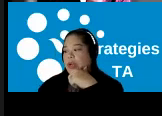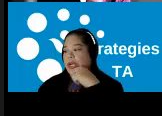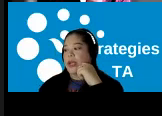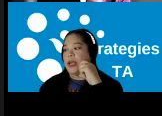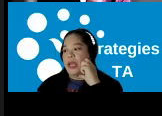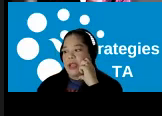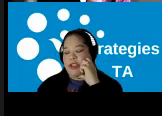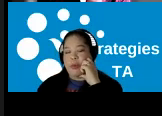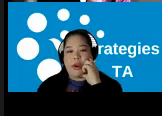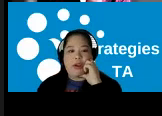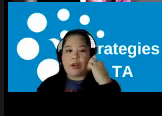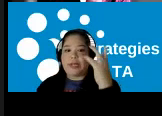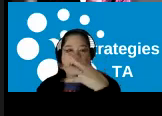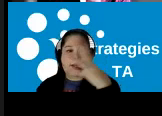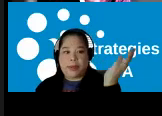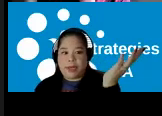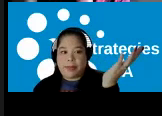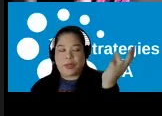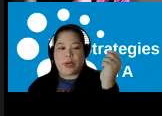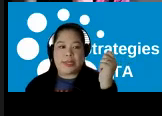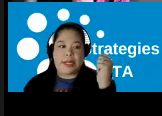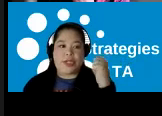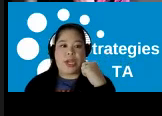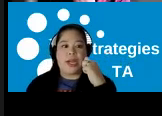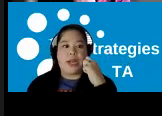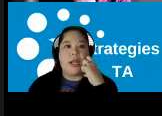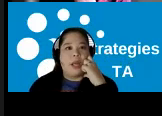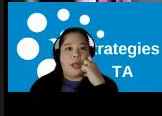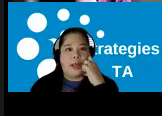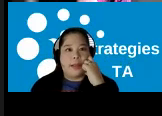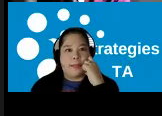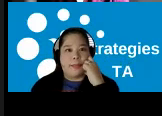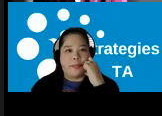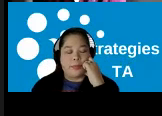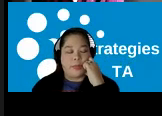just wondering, if you were, like a community-based organization,